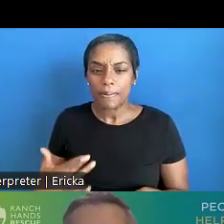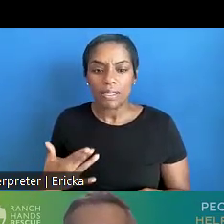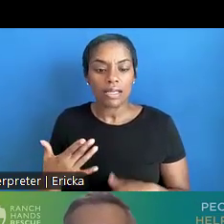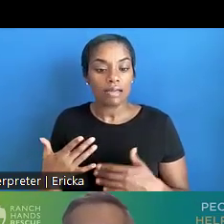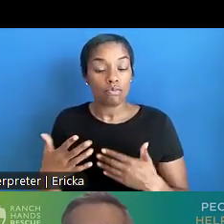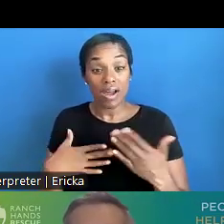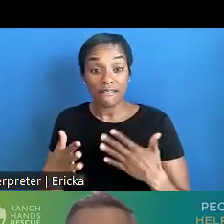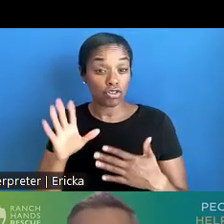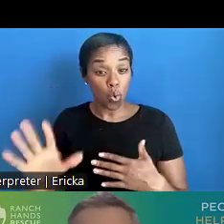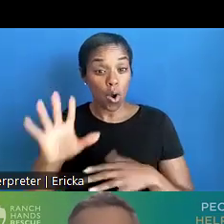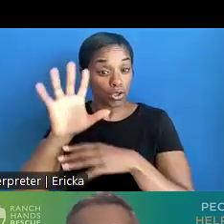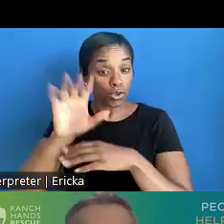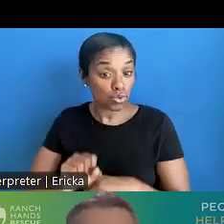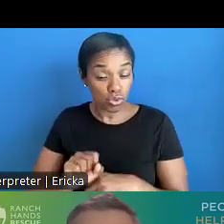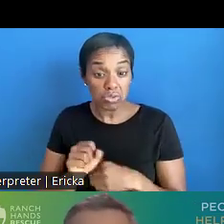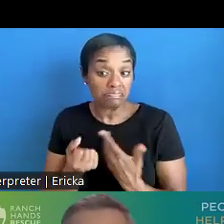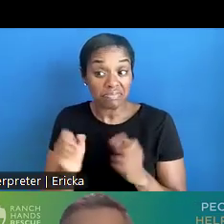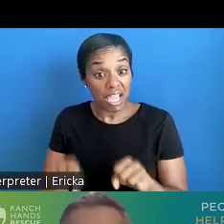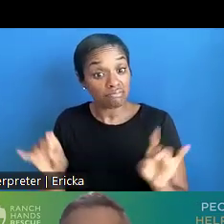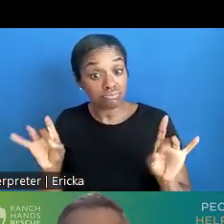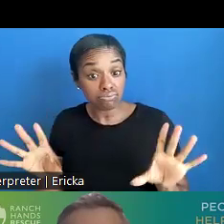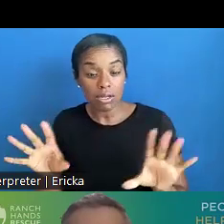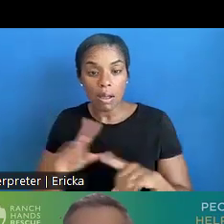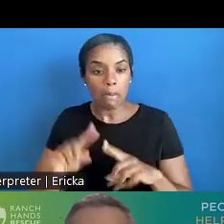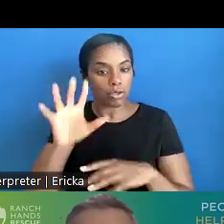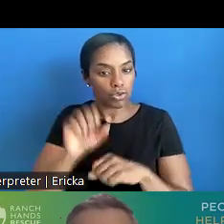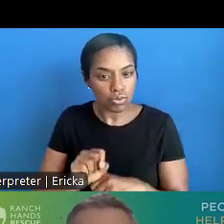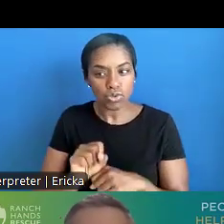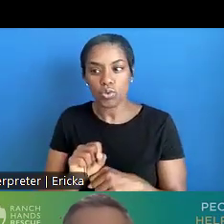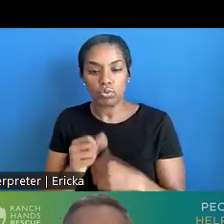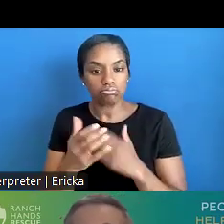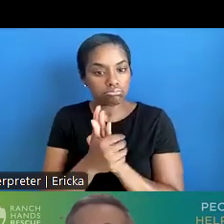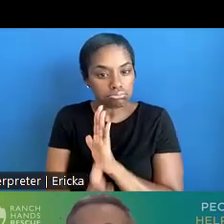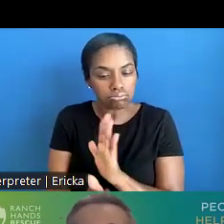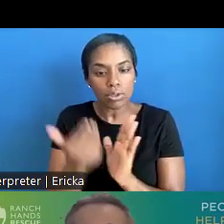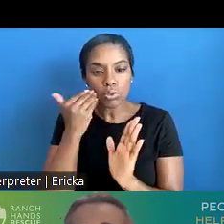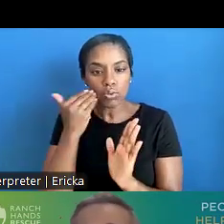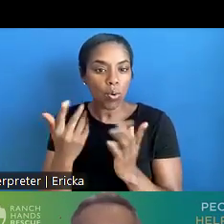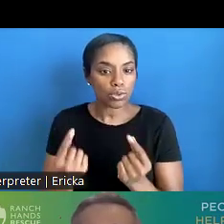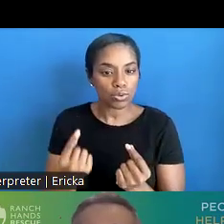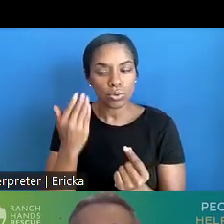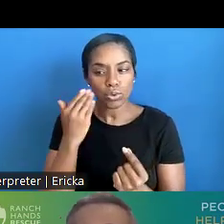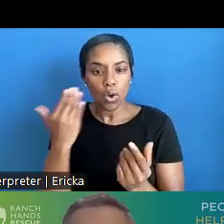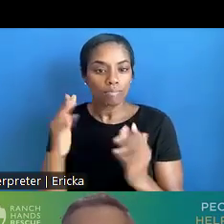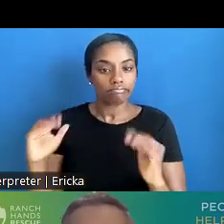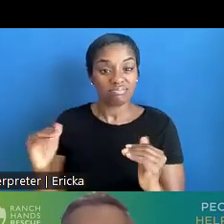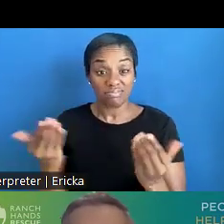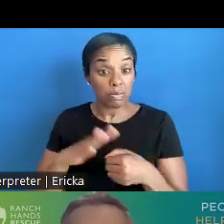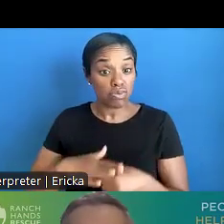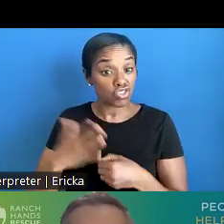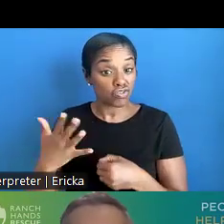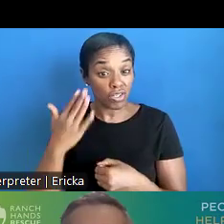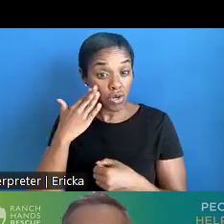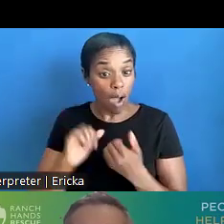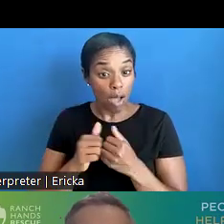horrific, you're used to it, you're good at it, you know what to do, you know what to expect. That kind of pressure you know how to deal with, you know how to